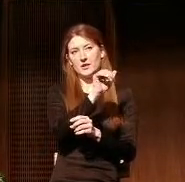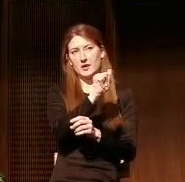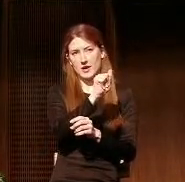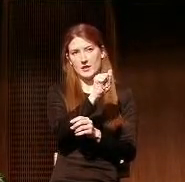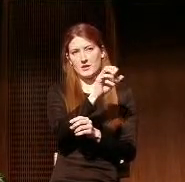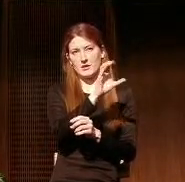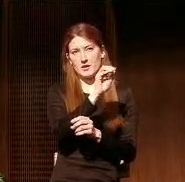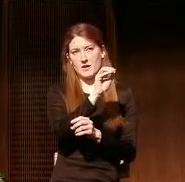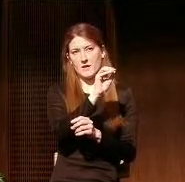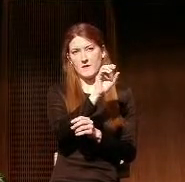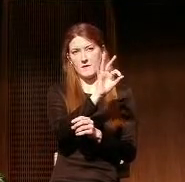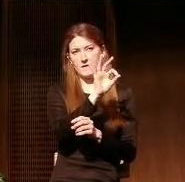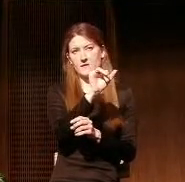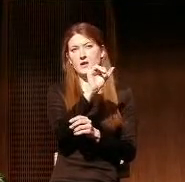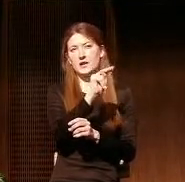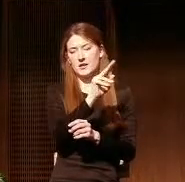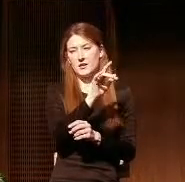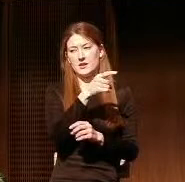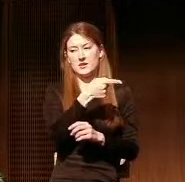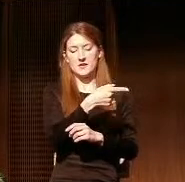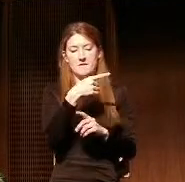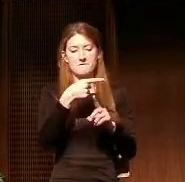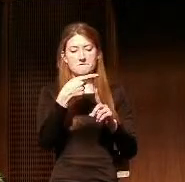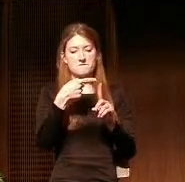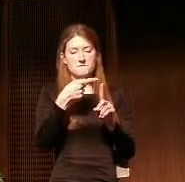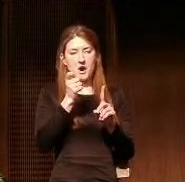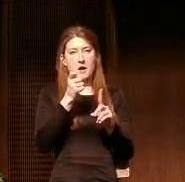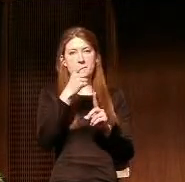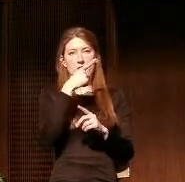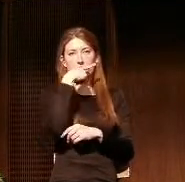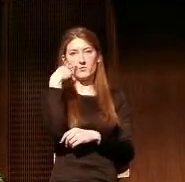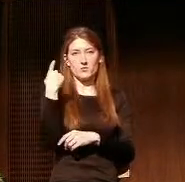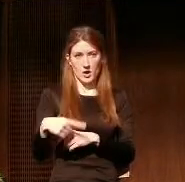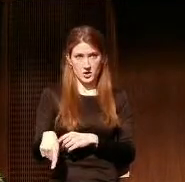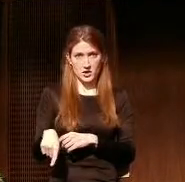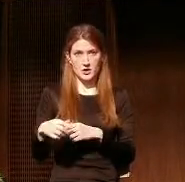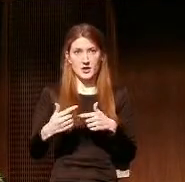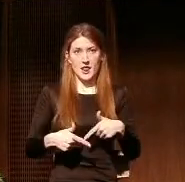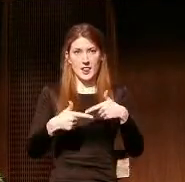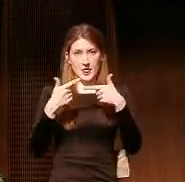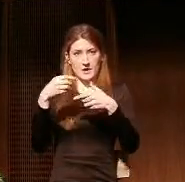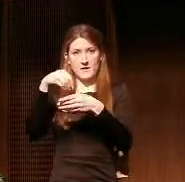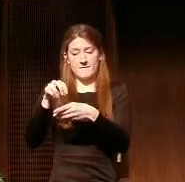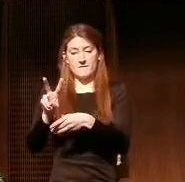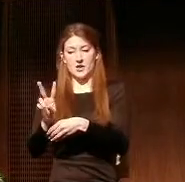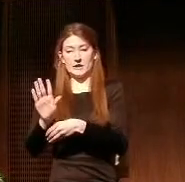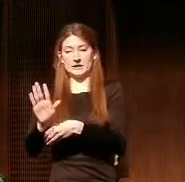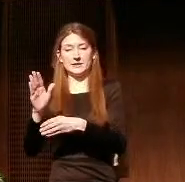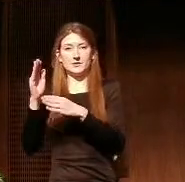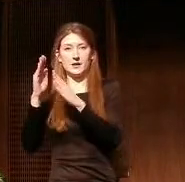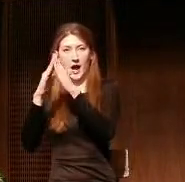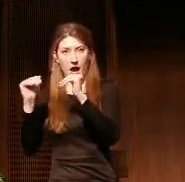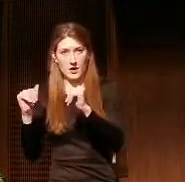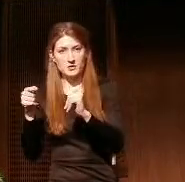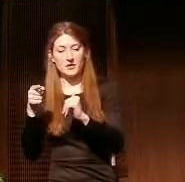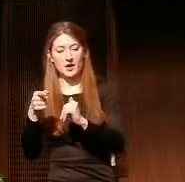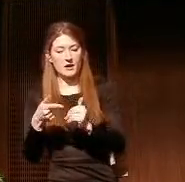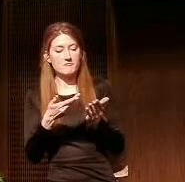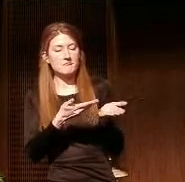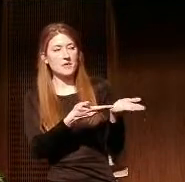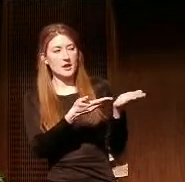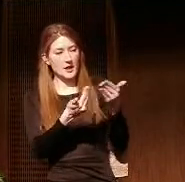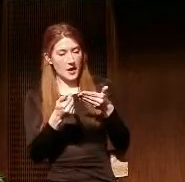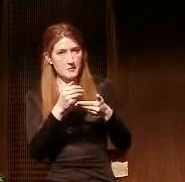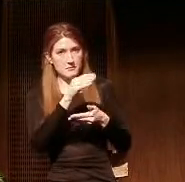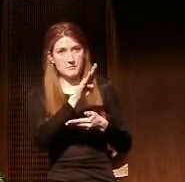from Russia that lived in the house with Virgil, and he allowed Bill to